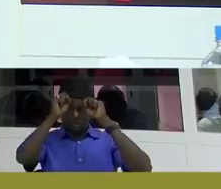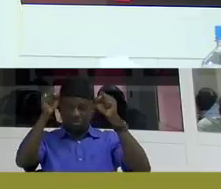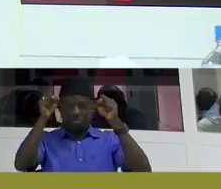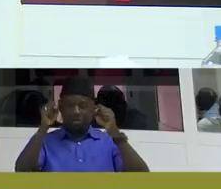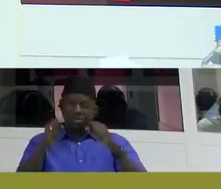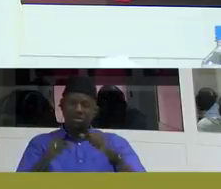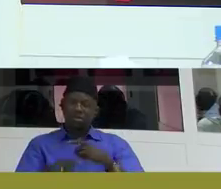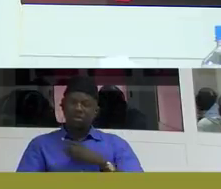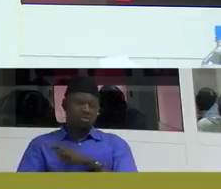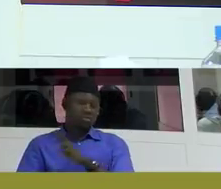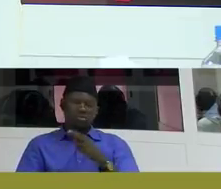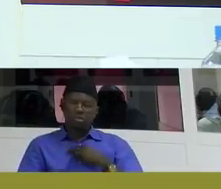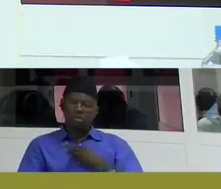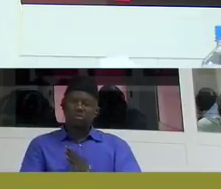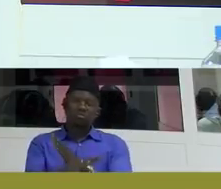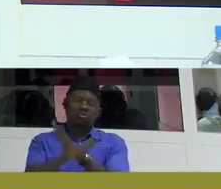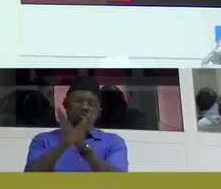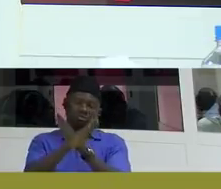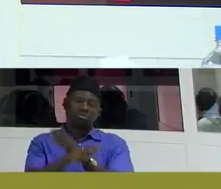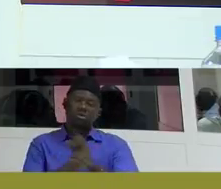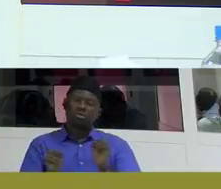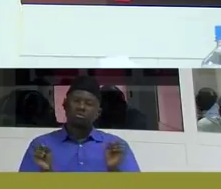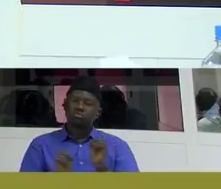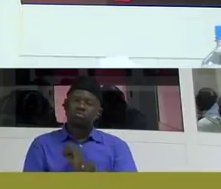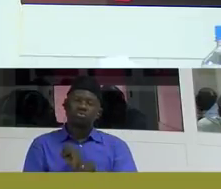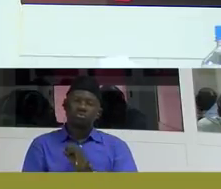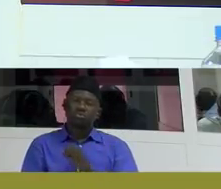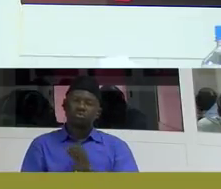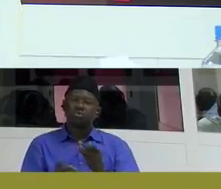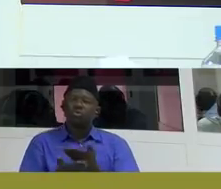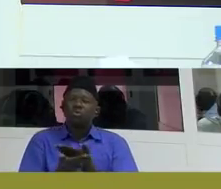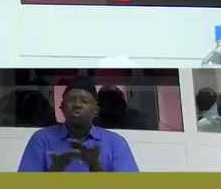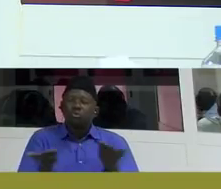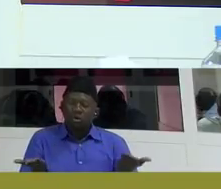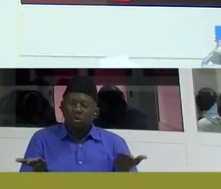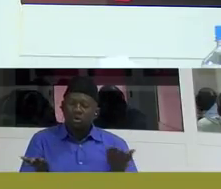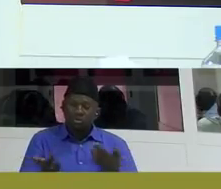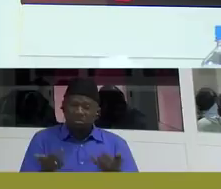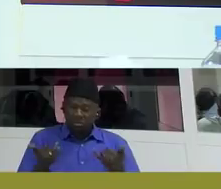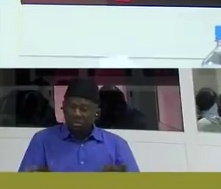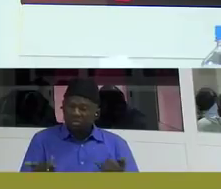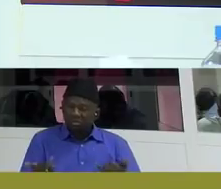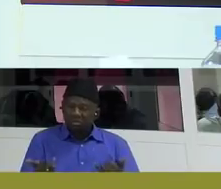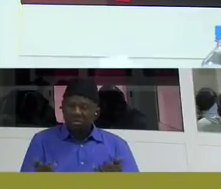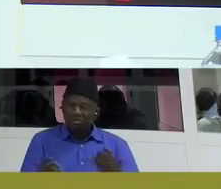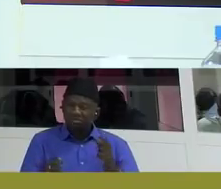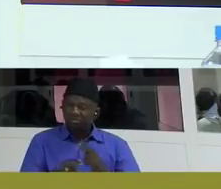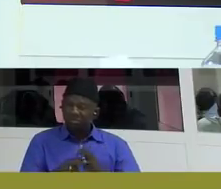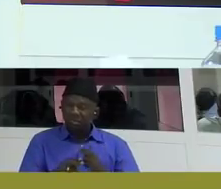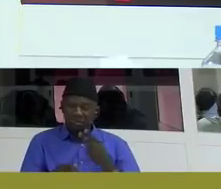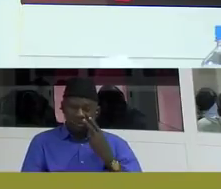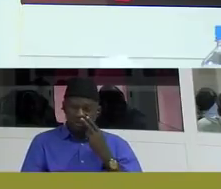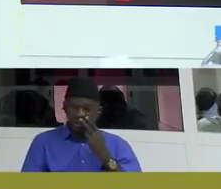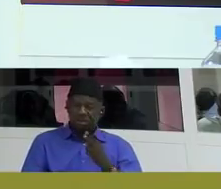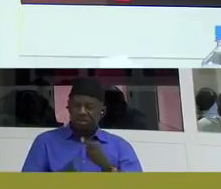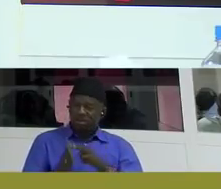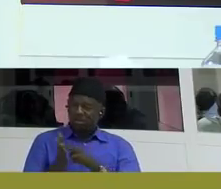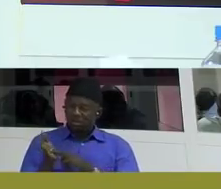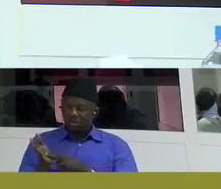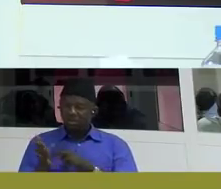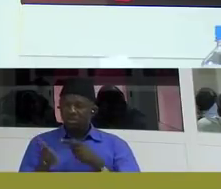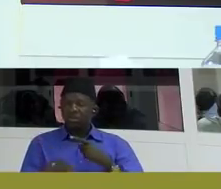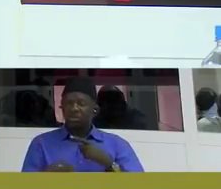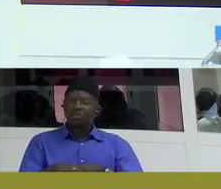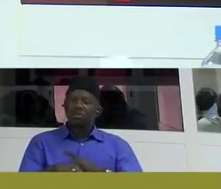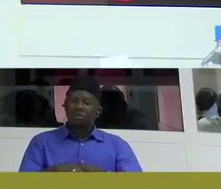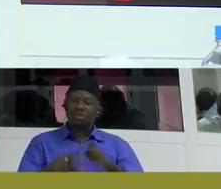not this imposition of a ban. Why all of a sudden you found the need during the